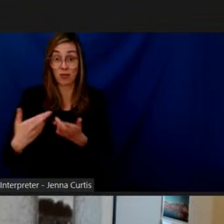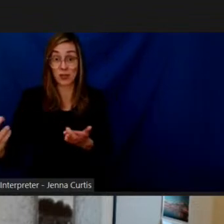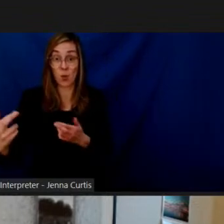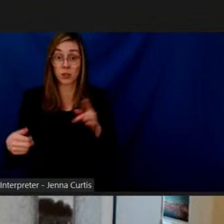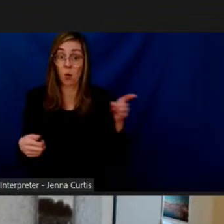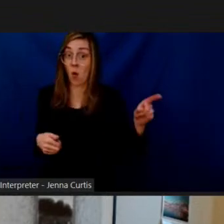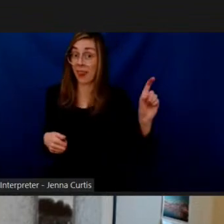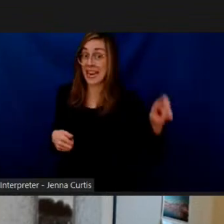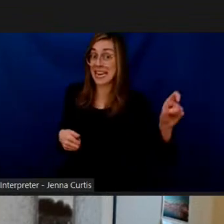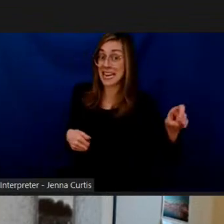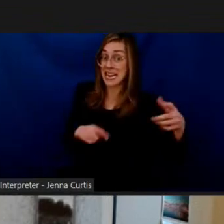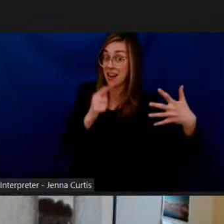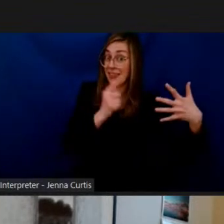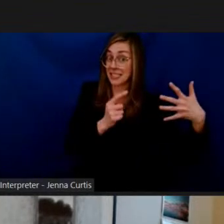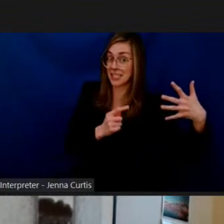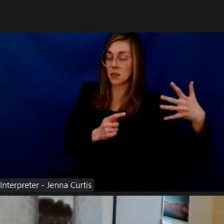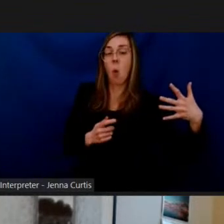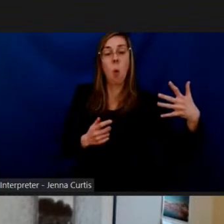expressing that they have.